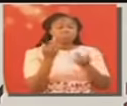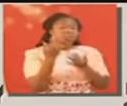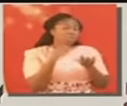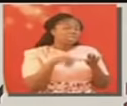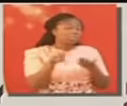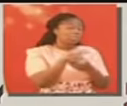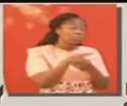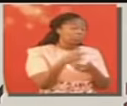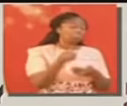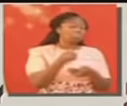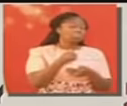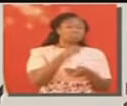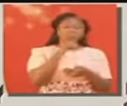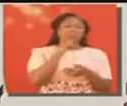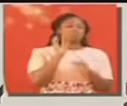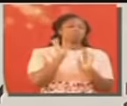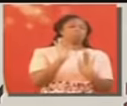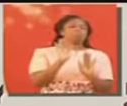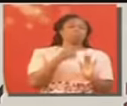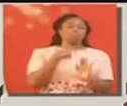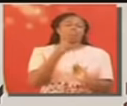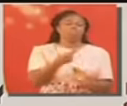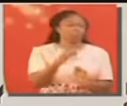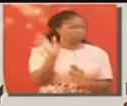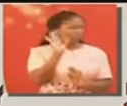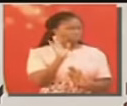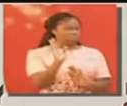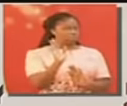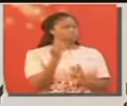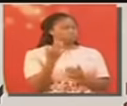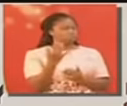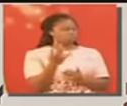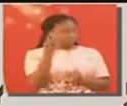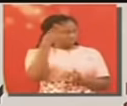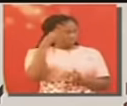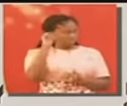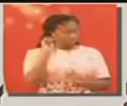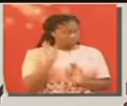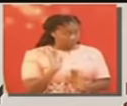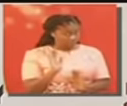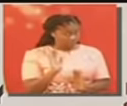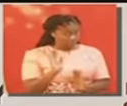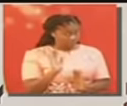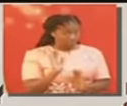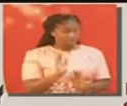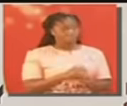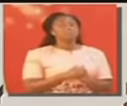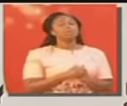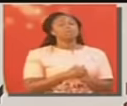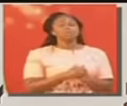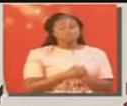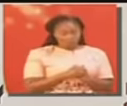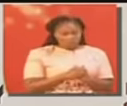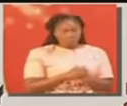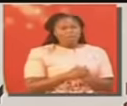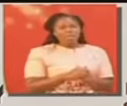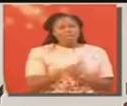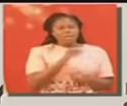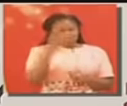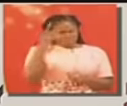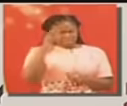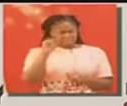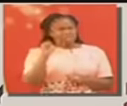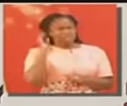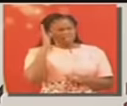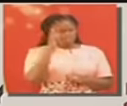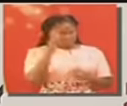not preempt his decision. What I will say, his decision-making so far has been absolutely spot on.